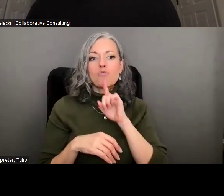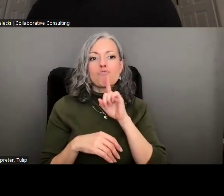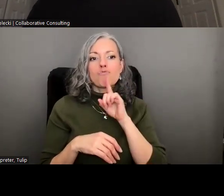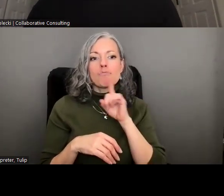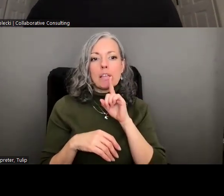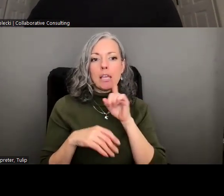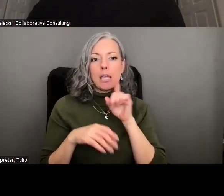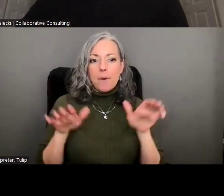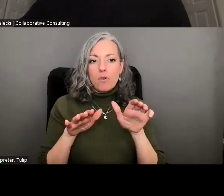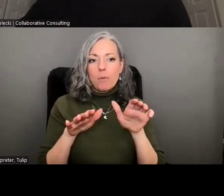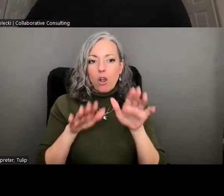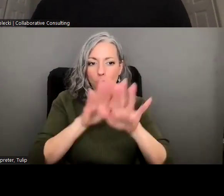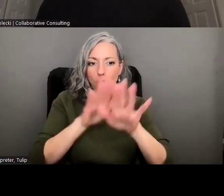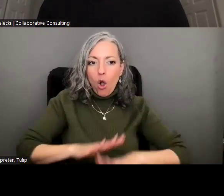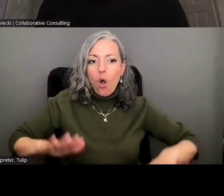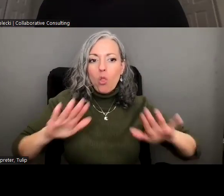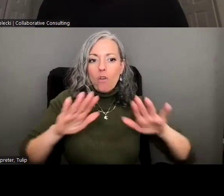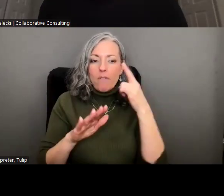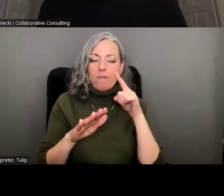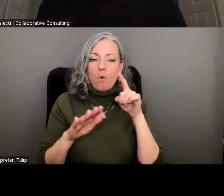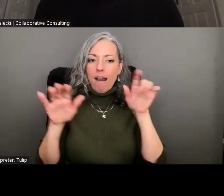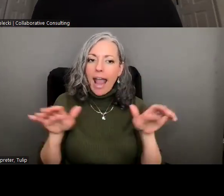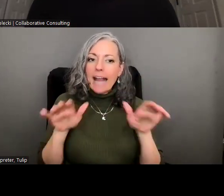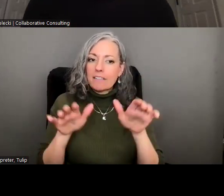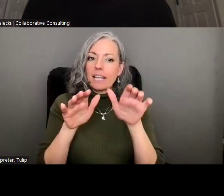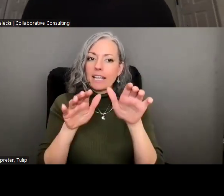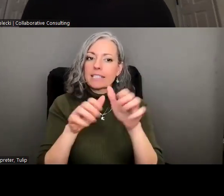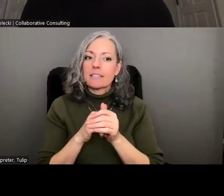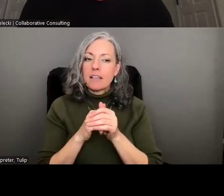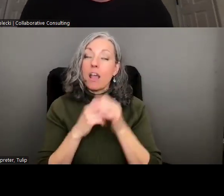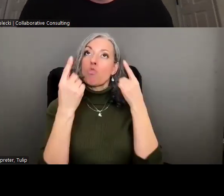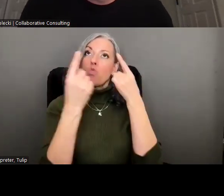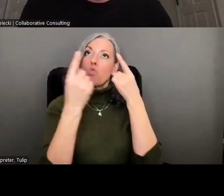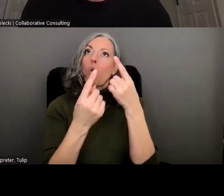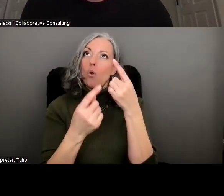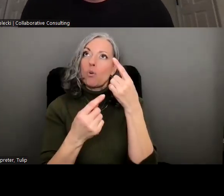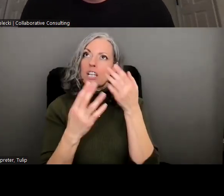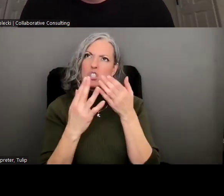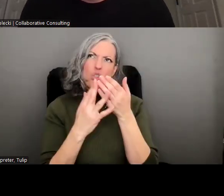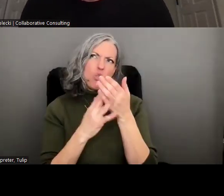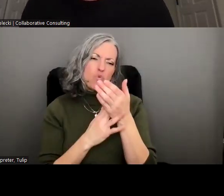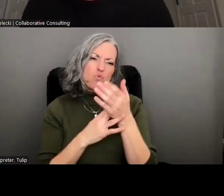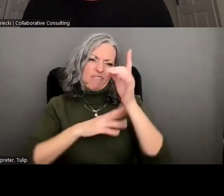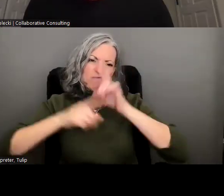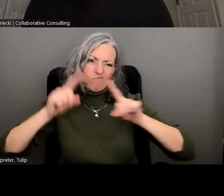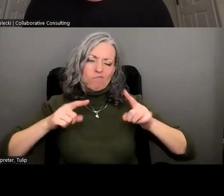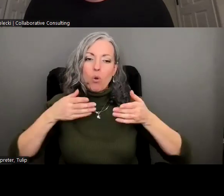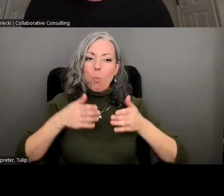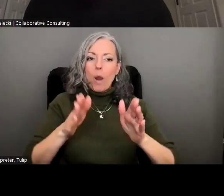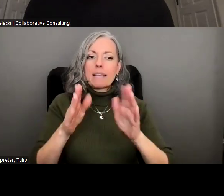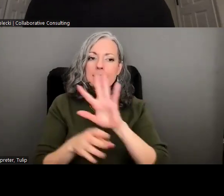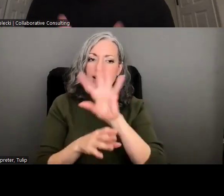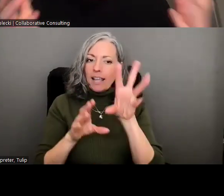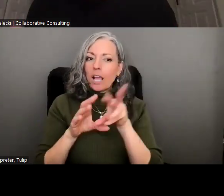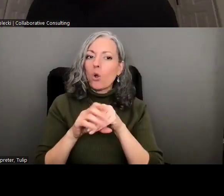and programmatic activities. And the objectives to reach this are through sort of a variety of ways, including, the sort